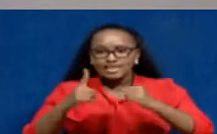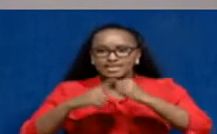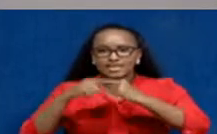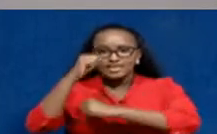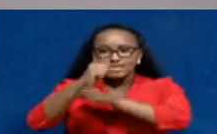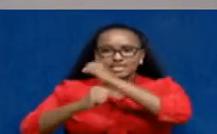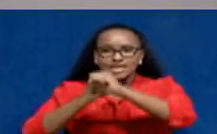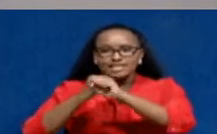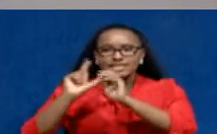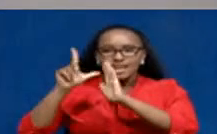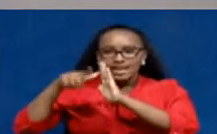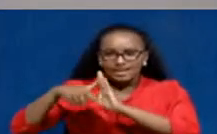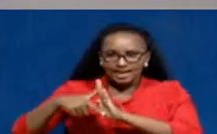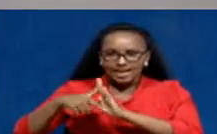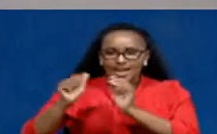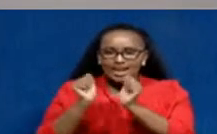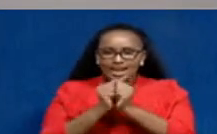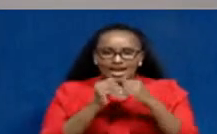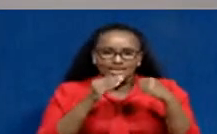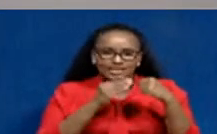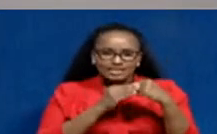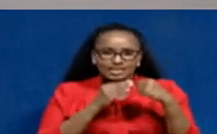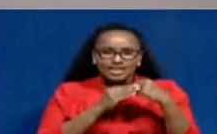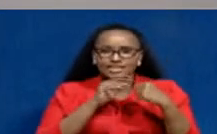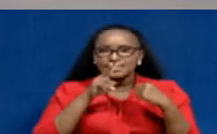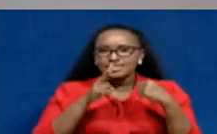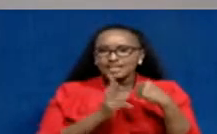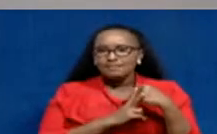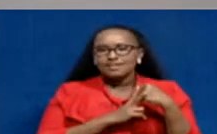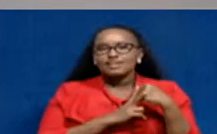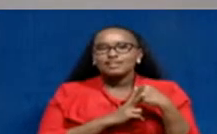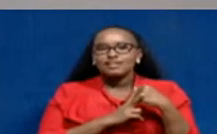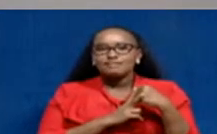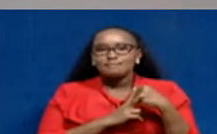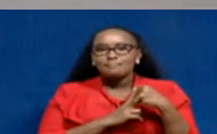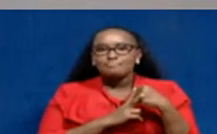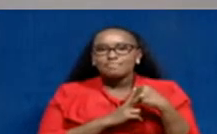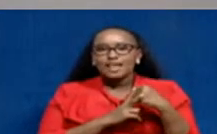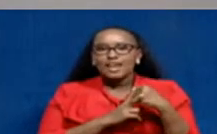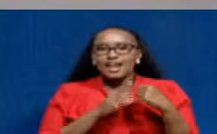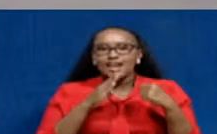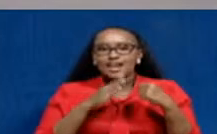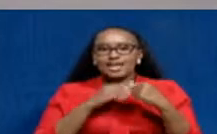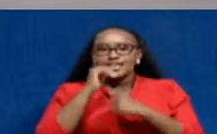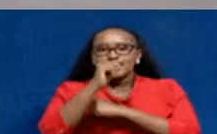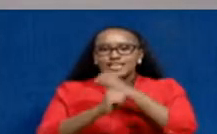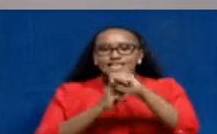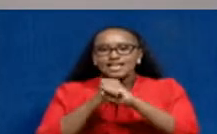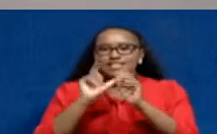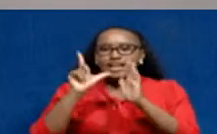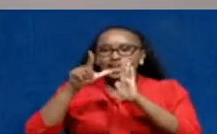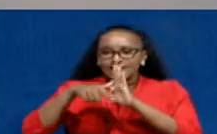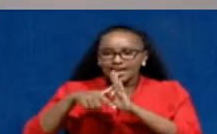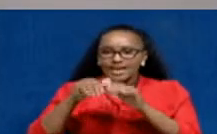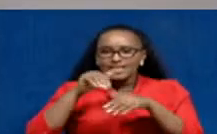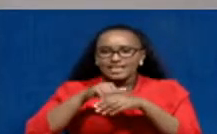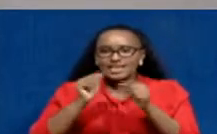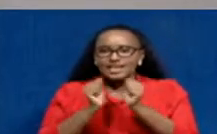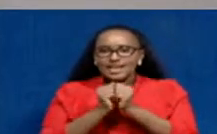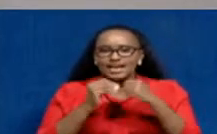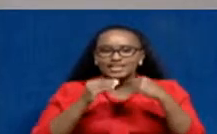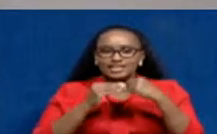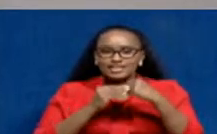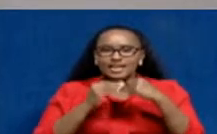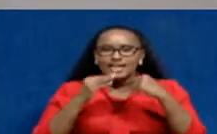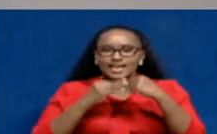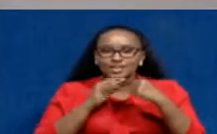6 years later, in 1997, and 9 years later, in